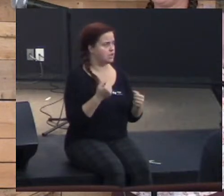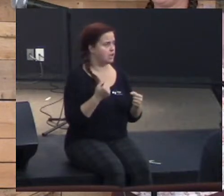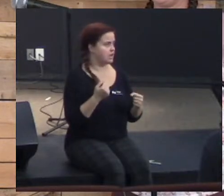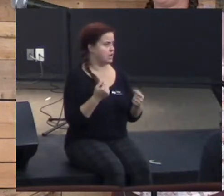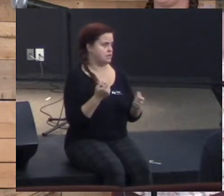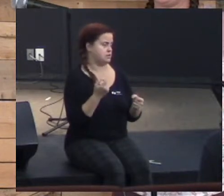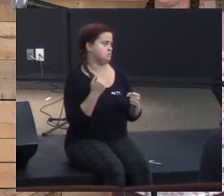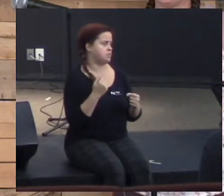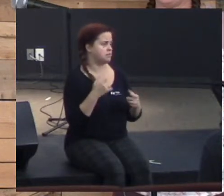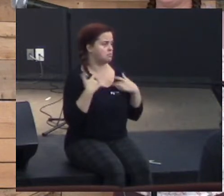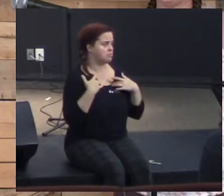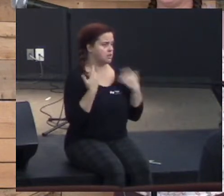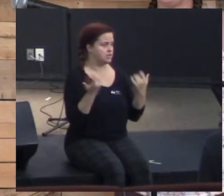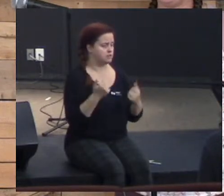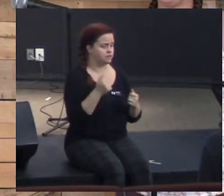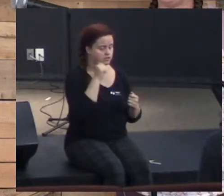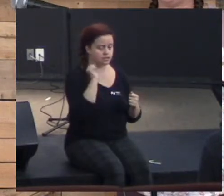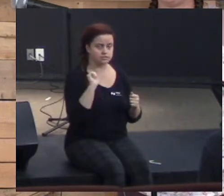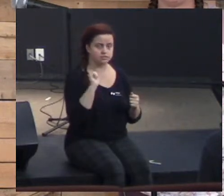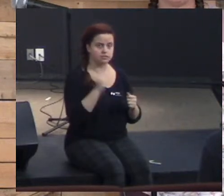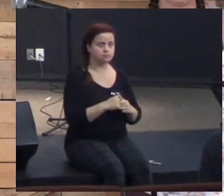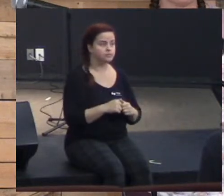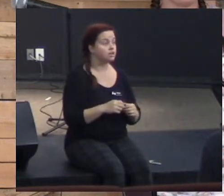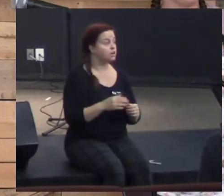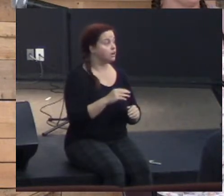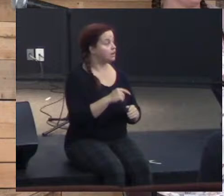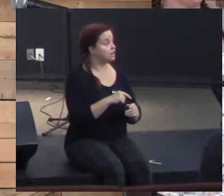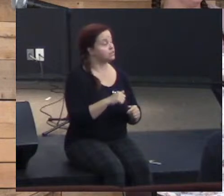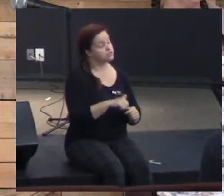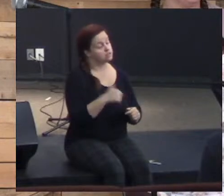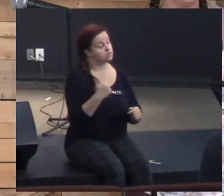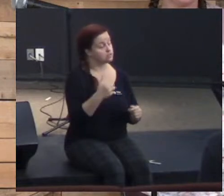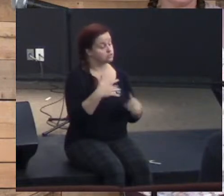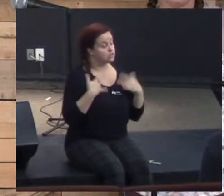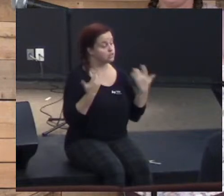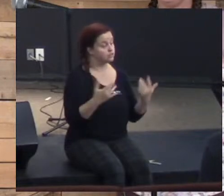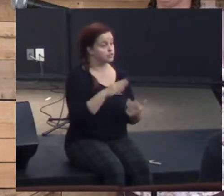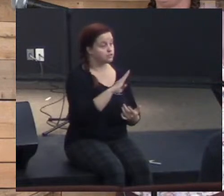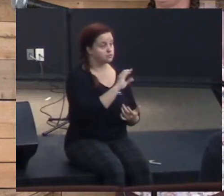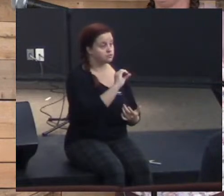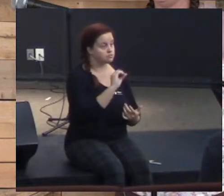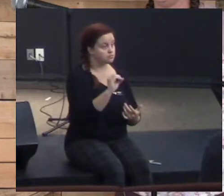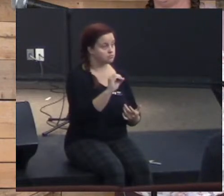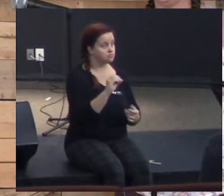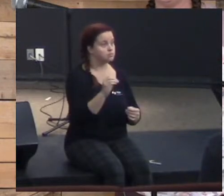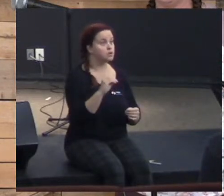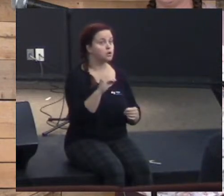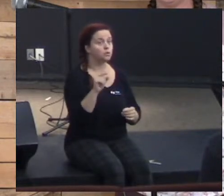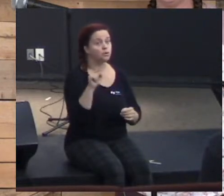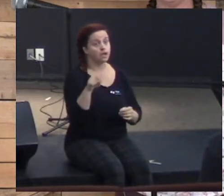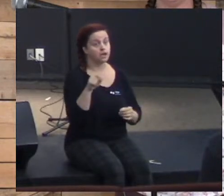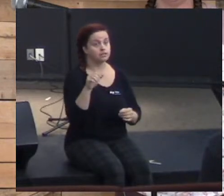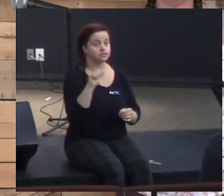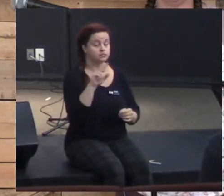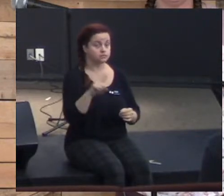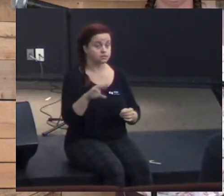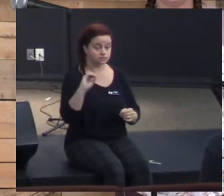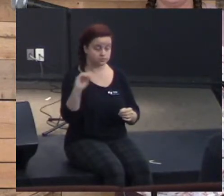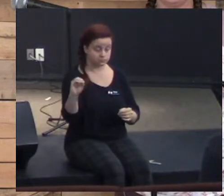the Zoo. So Stephanie Ross is somebody you can go ask her. She can get you hooked up with the upcoming